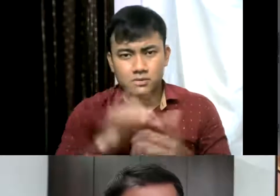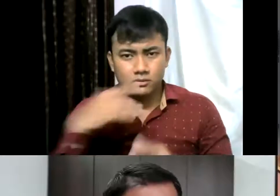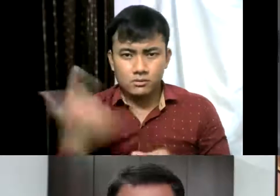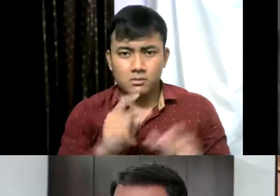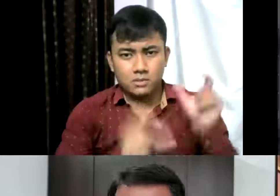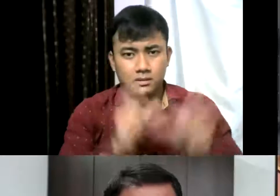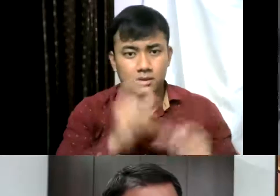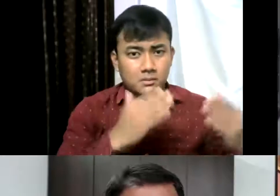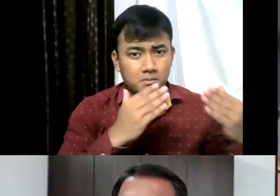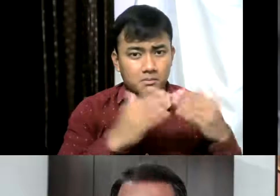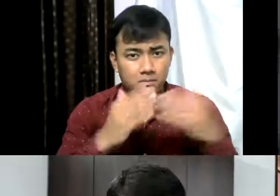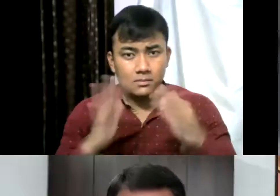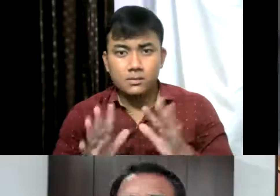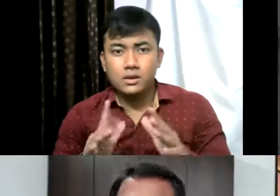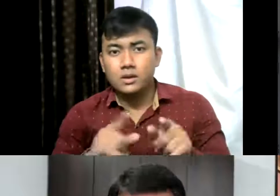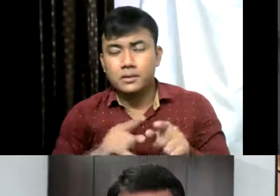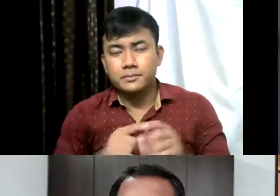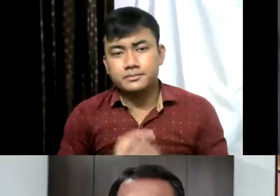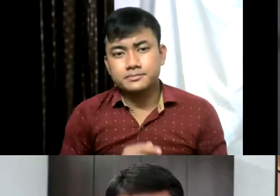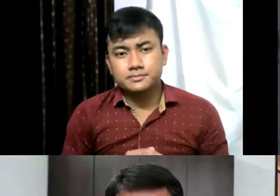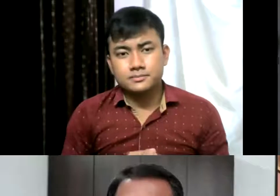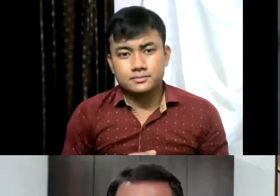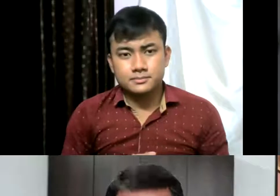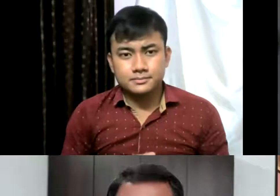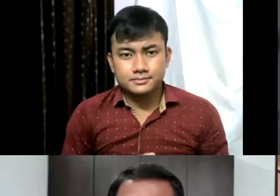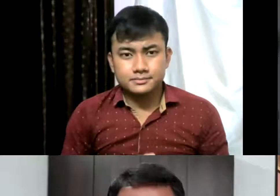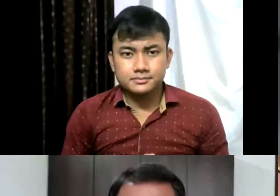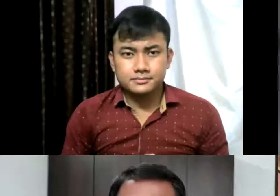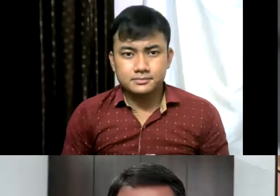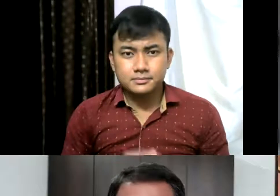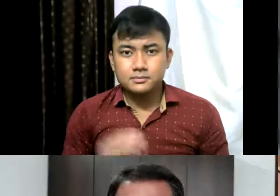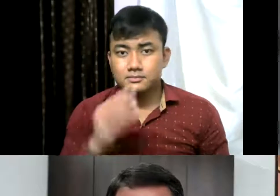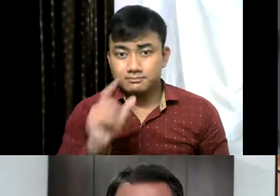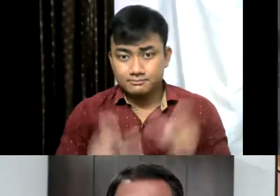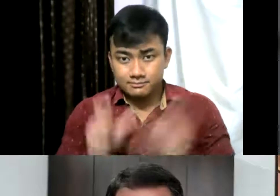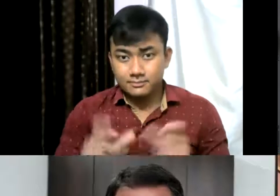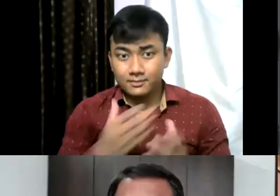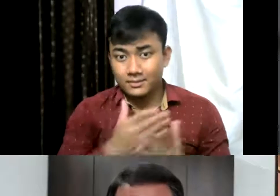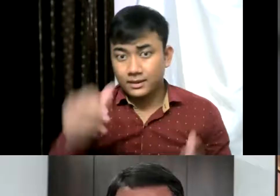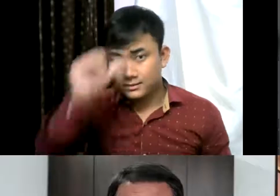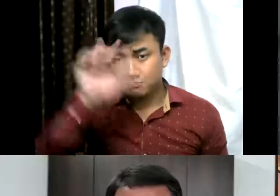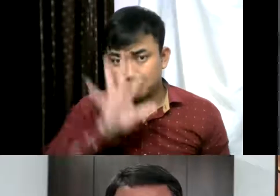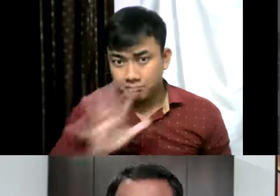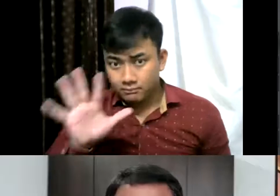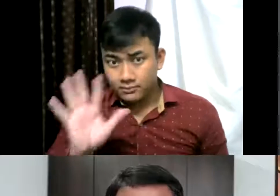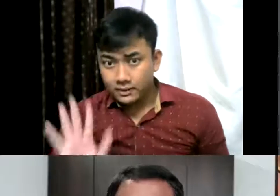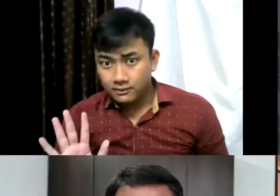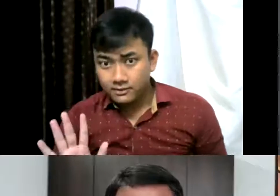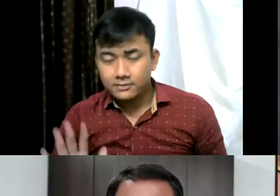like the Indian cis het men, no, in spite of a lot of them being Indian cis het men in those